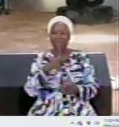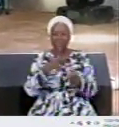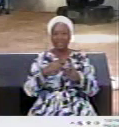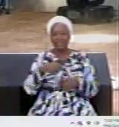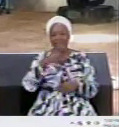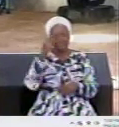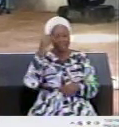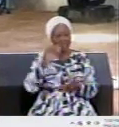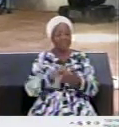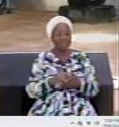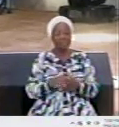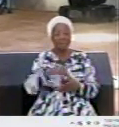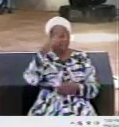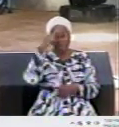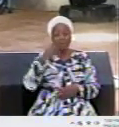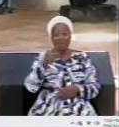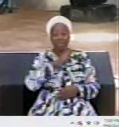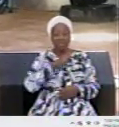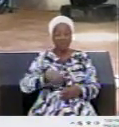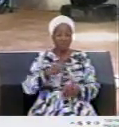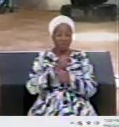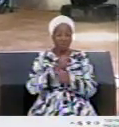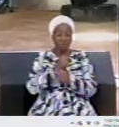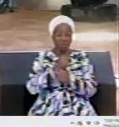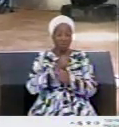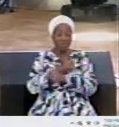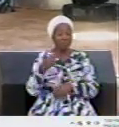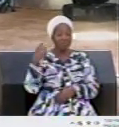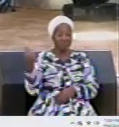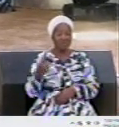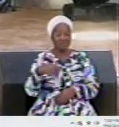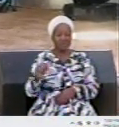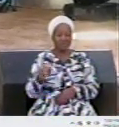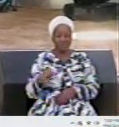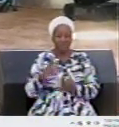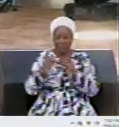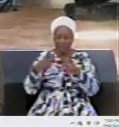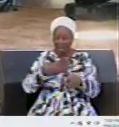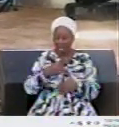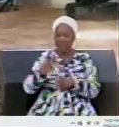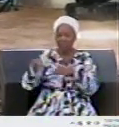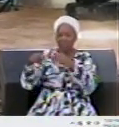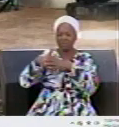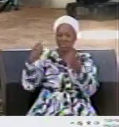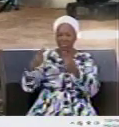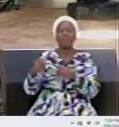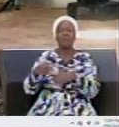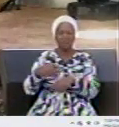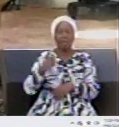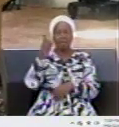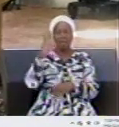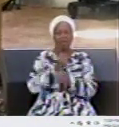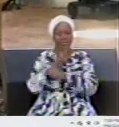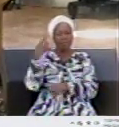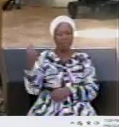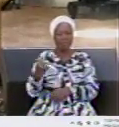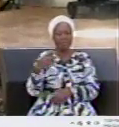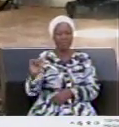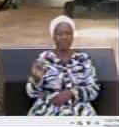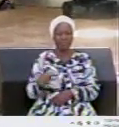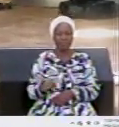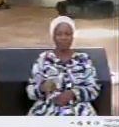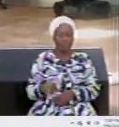forever. Fall into the ditch, he loves you forever. Go into the far country, he loves you forever. Help and